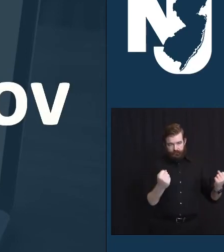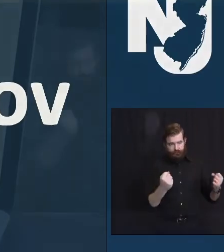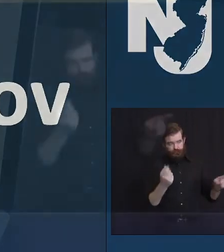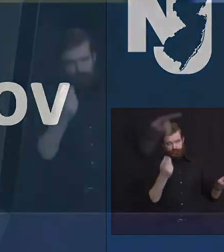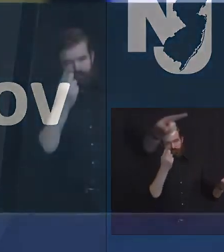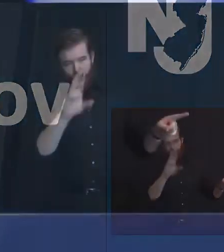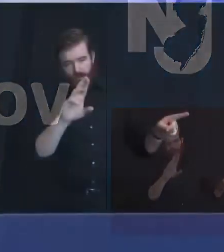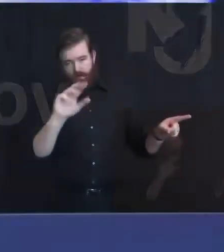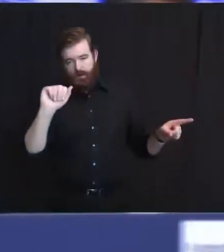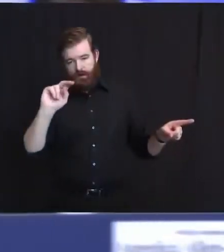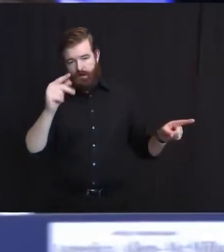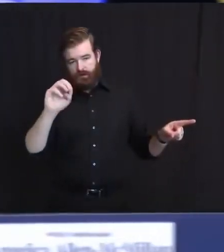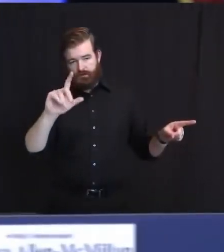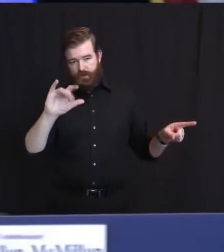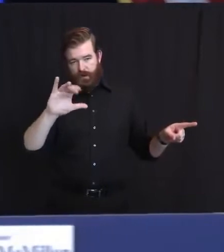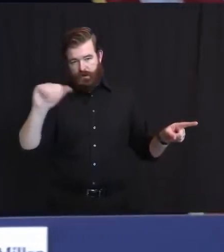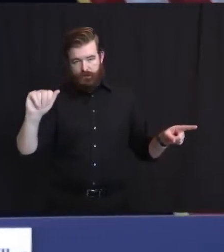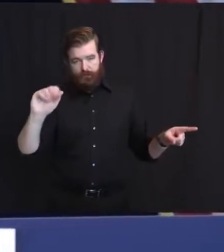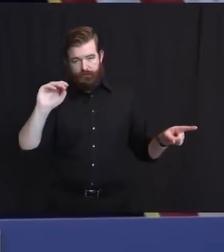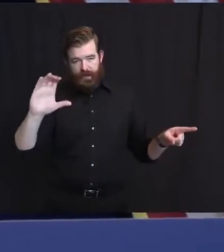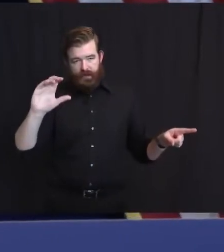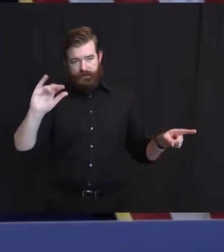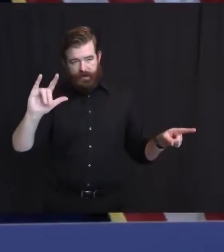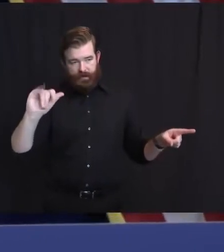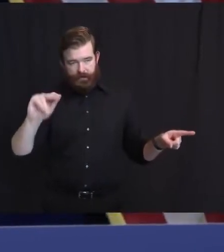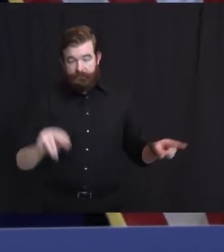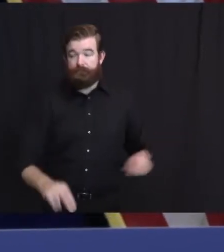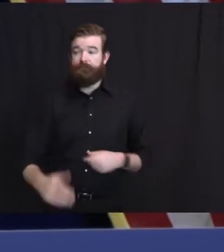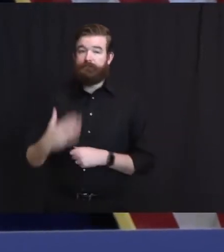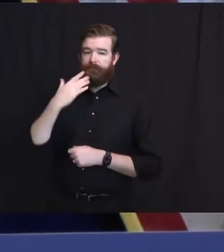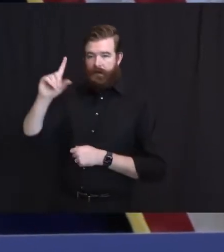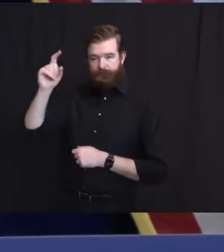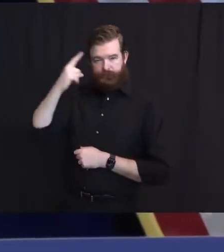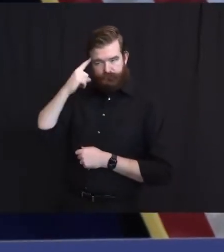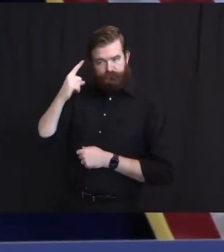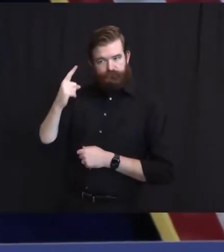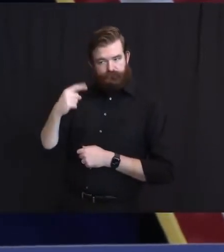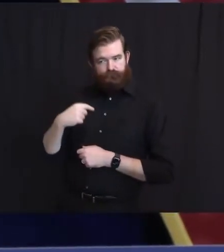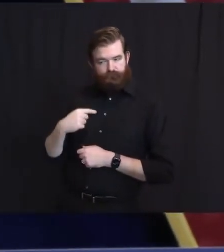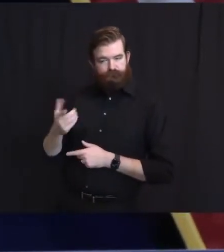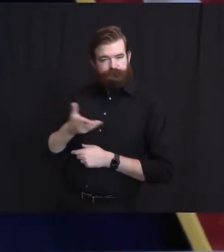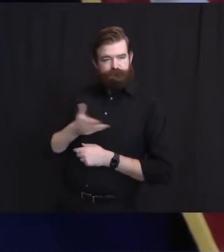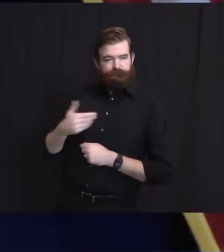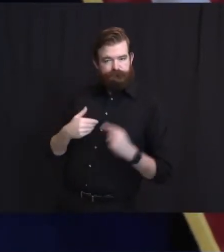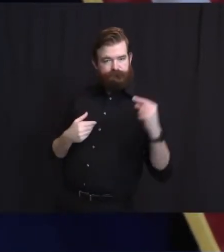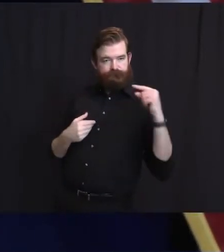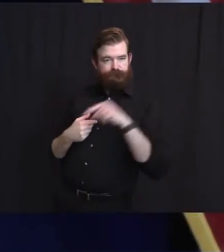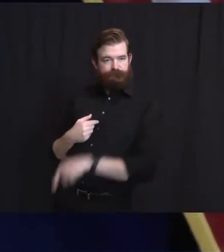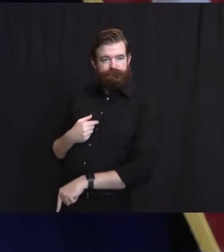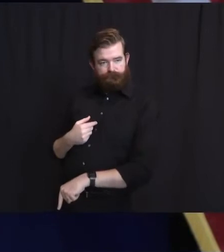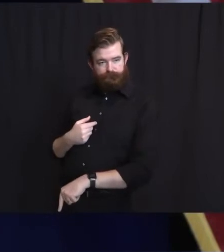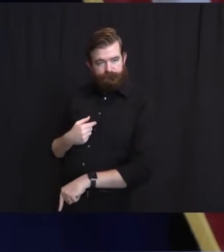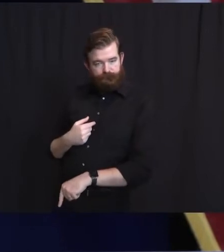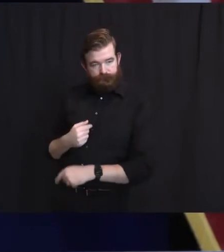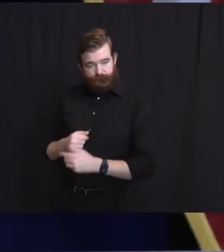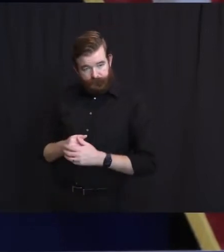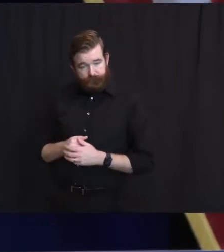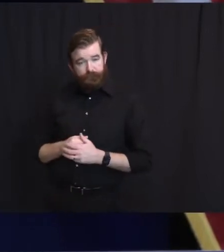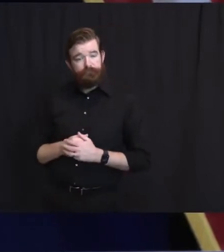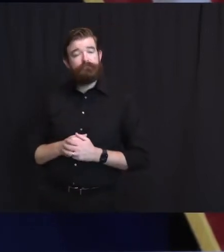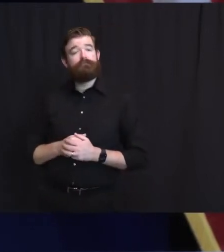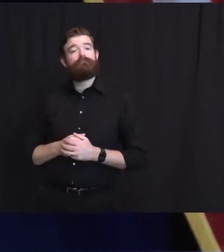McMillan. Thank you, Governor Murphy, for the opportunity to participate in today's press conference. I am thrilled to join you to